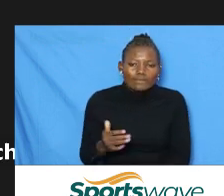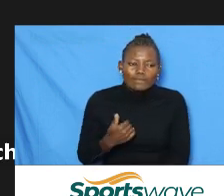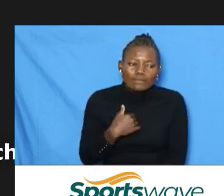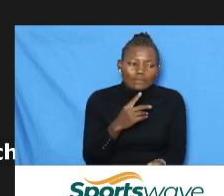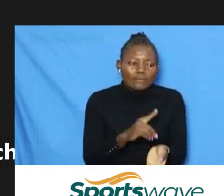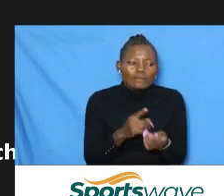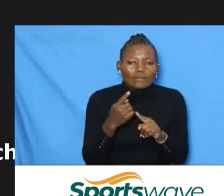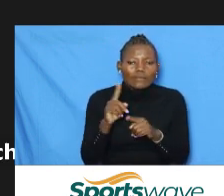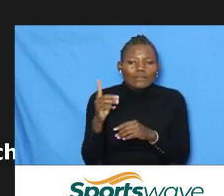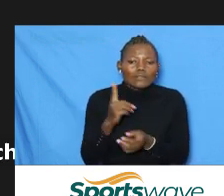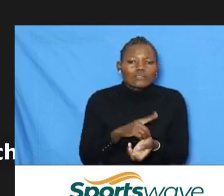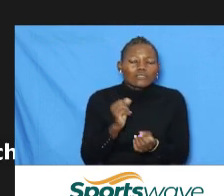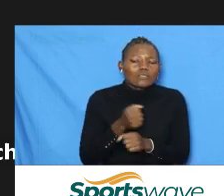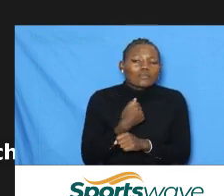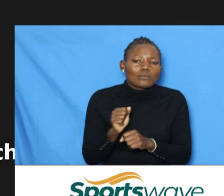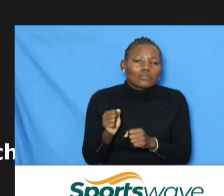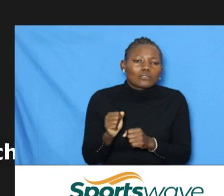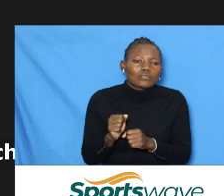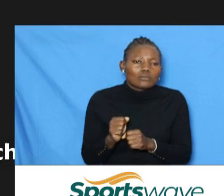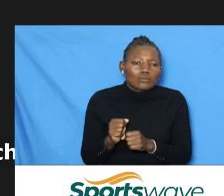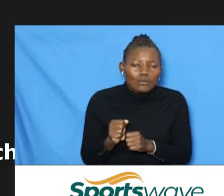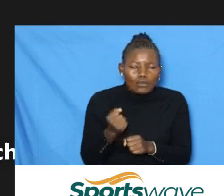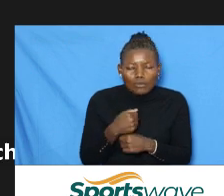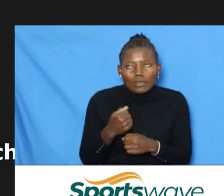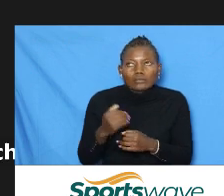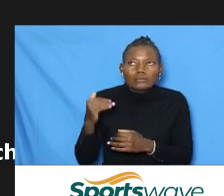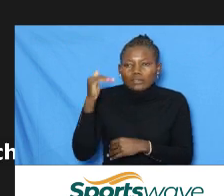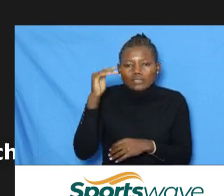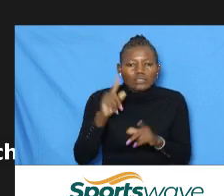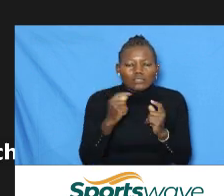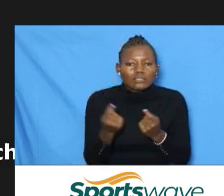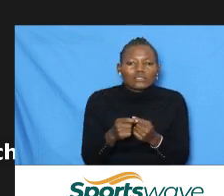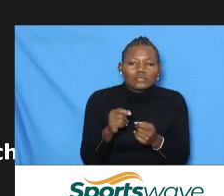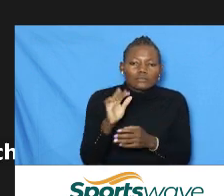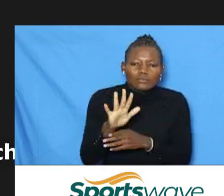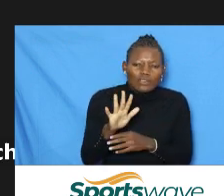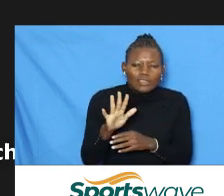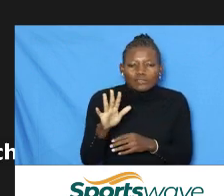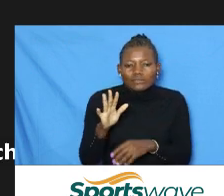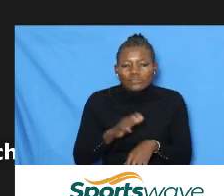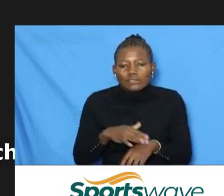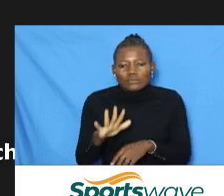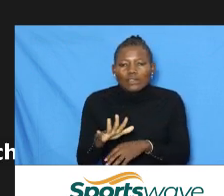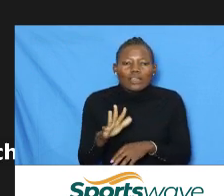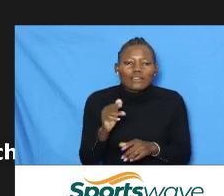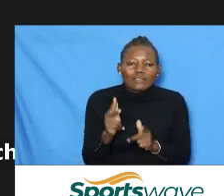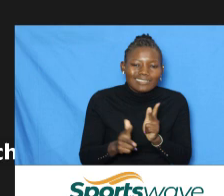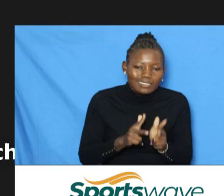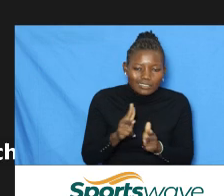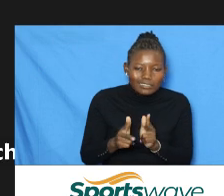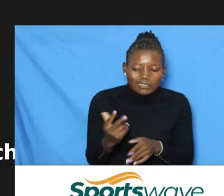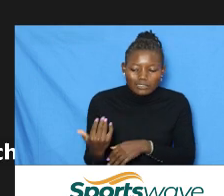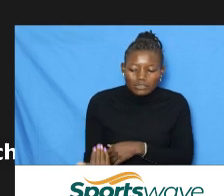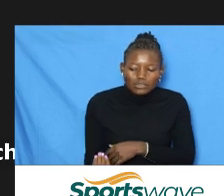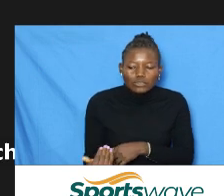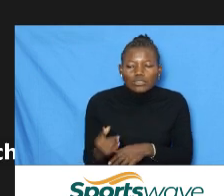doctor, but one doctor cannot cover from the senior team 5v5, 5x5, 3x3 to the junior ones, to the grassroots.